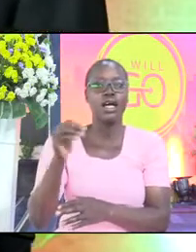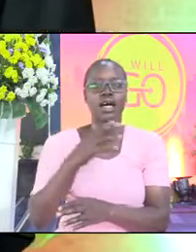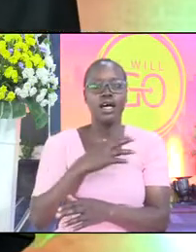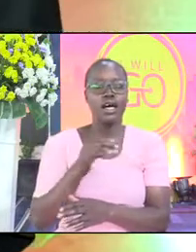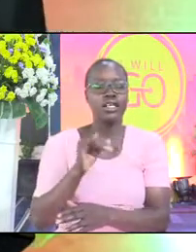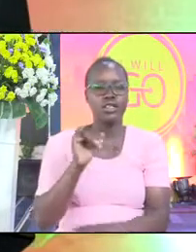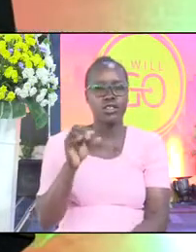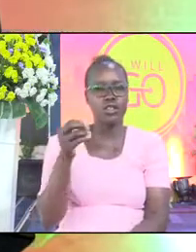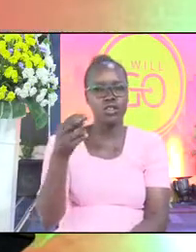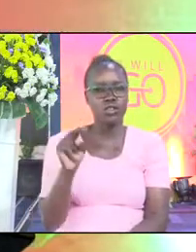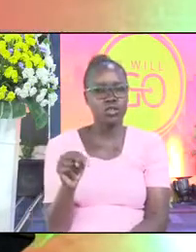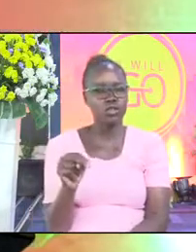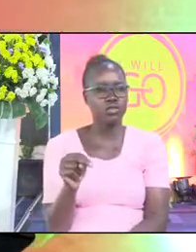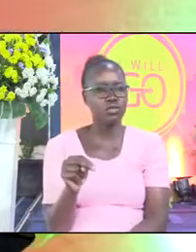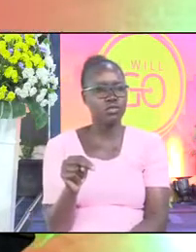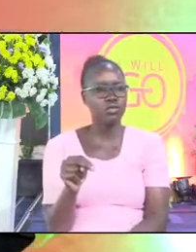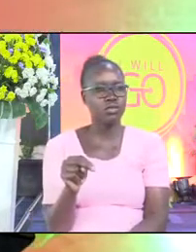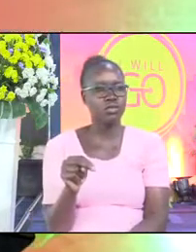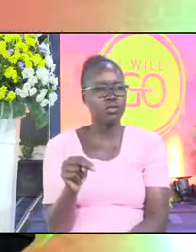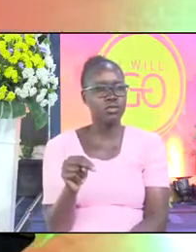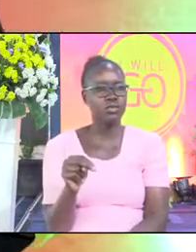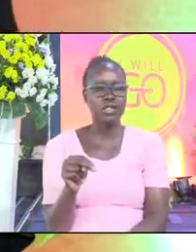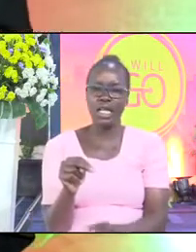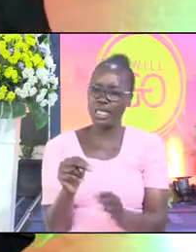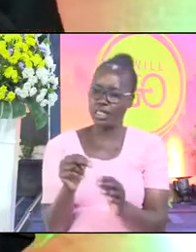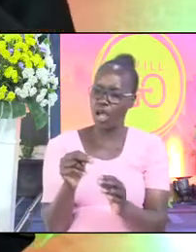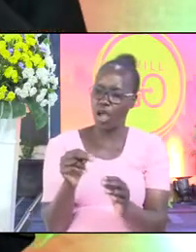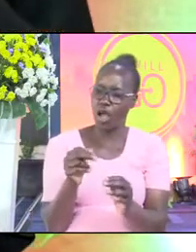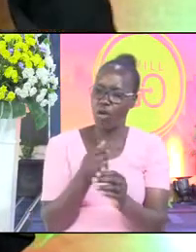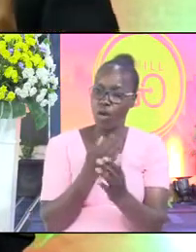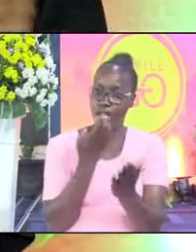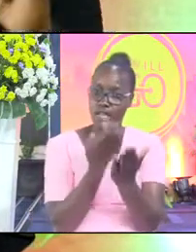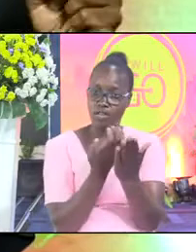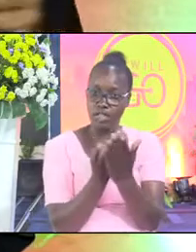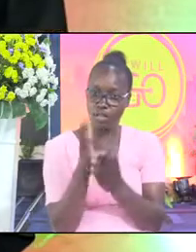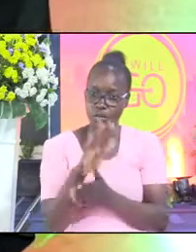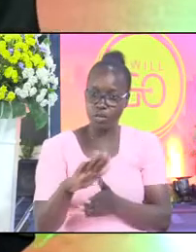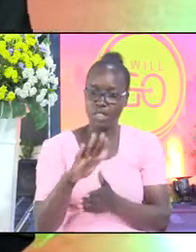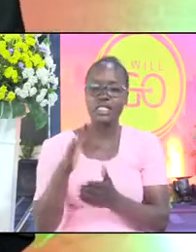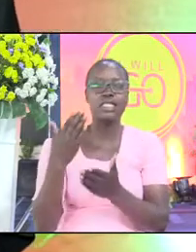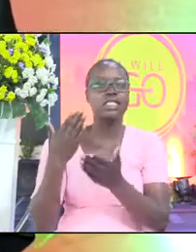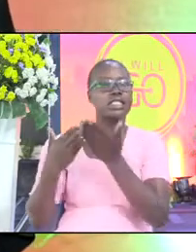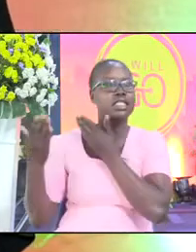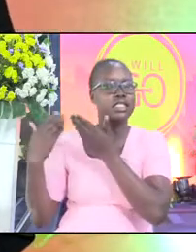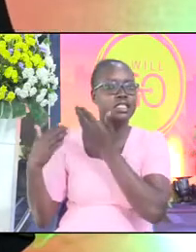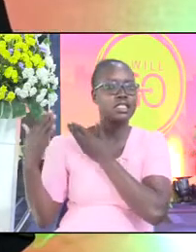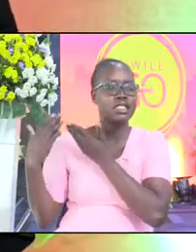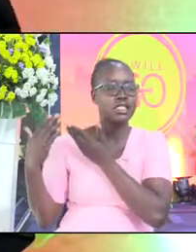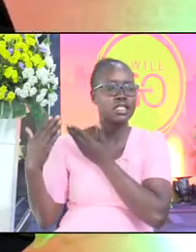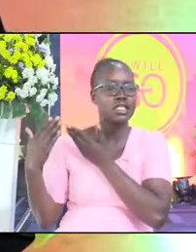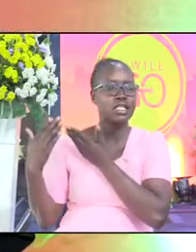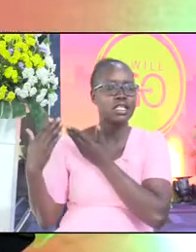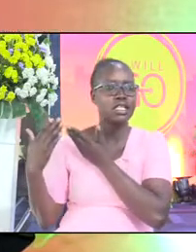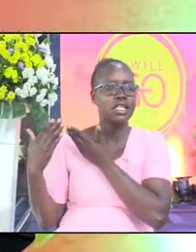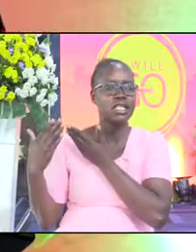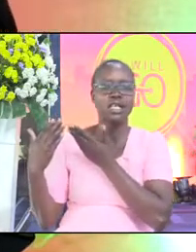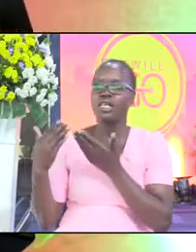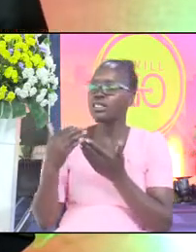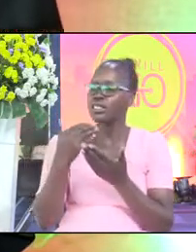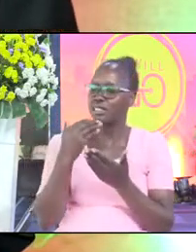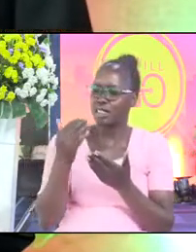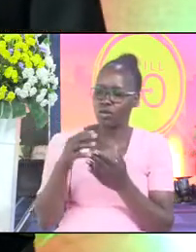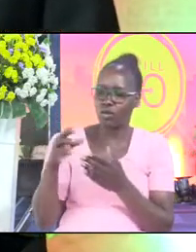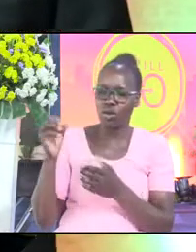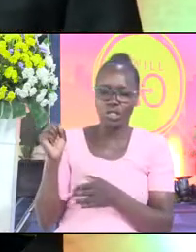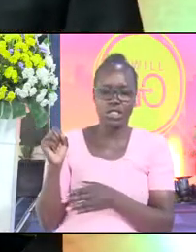and, how can I put this, conspicuous place in history. Not